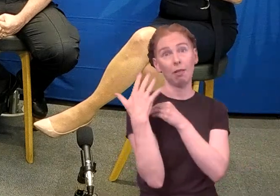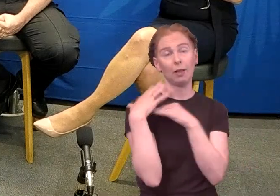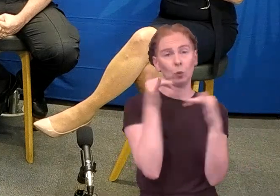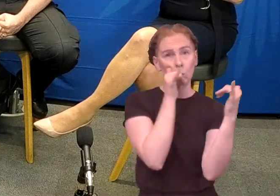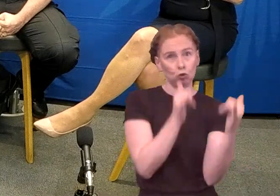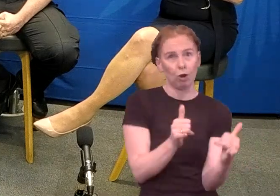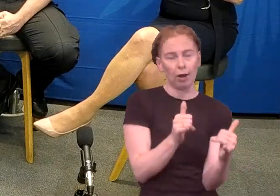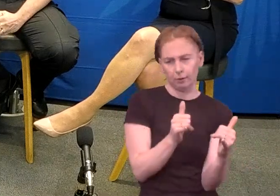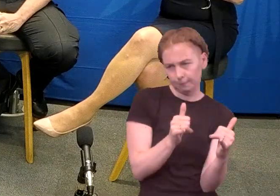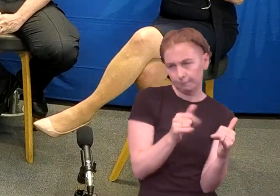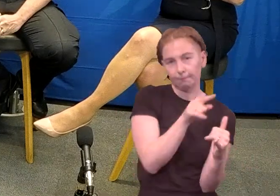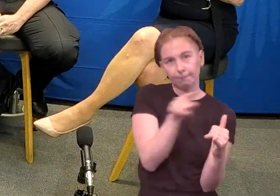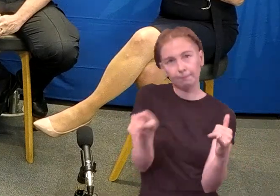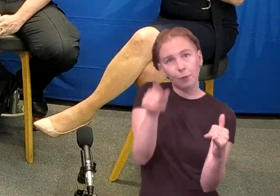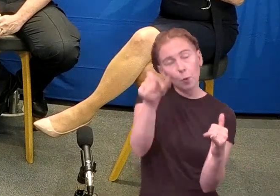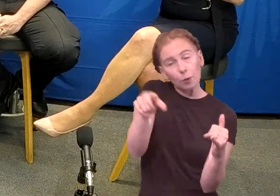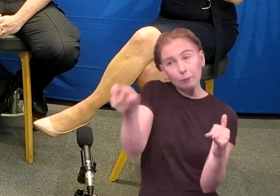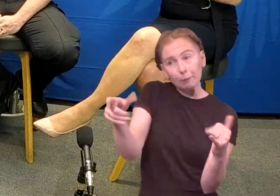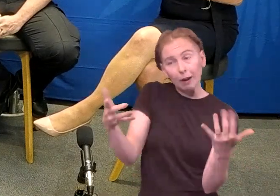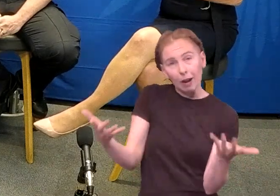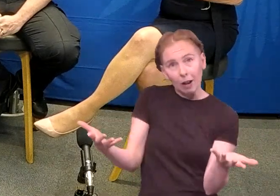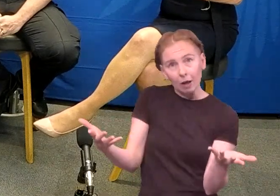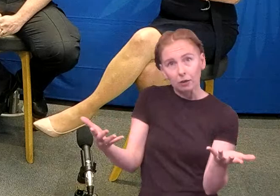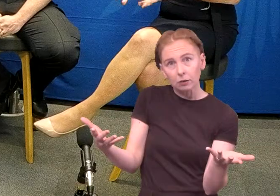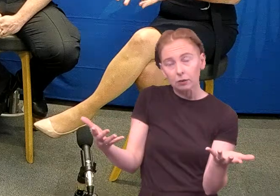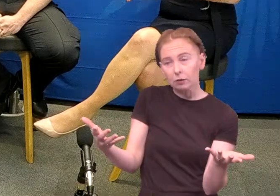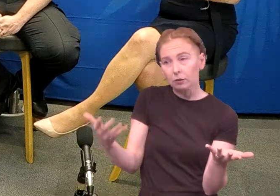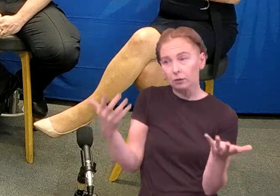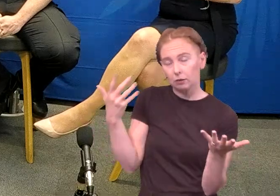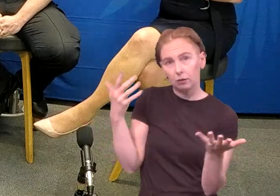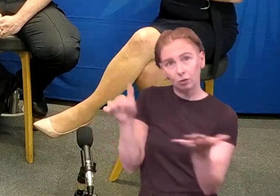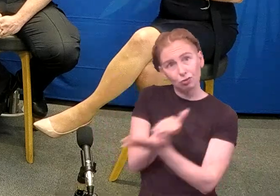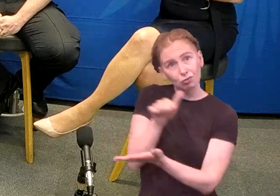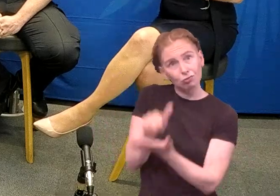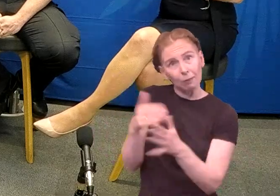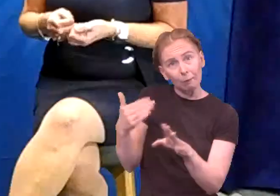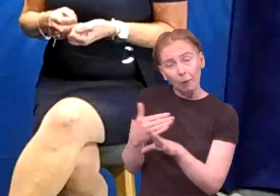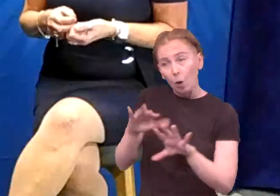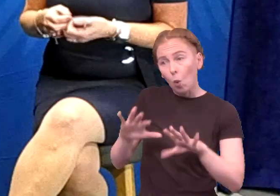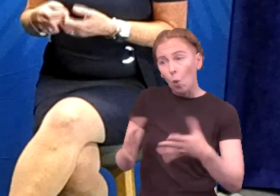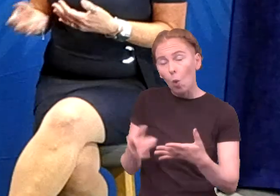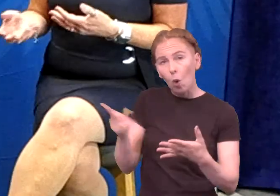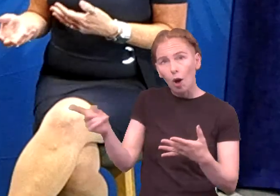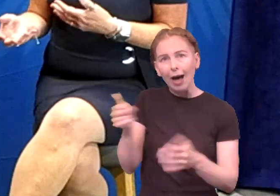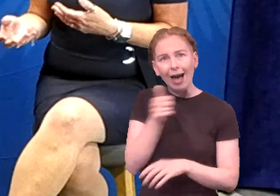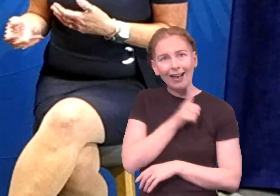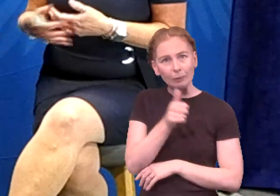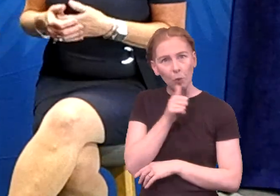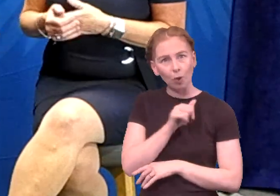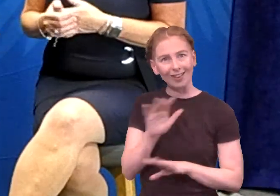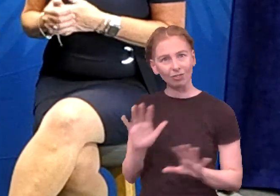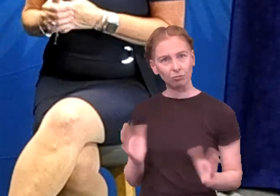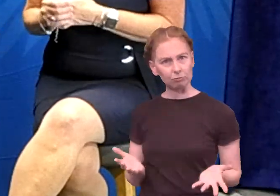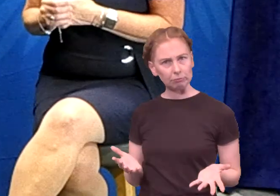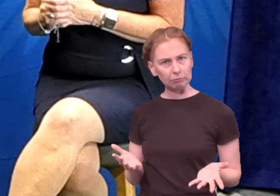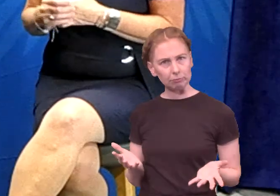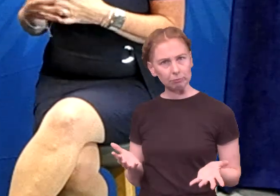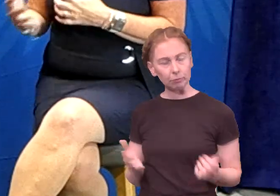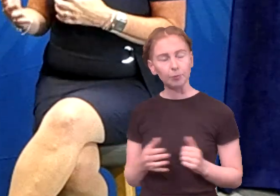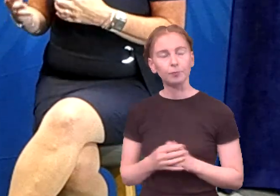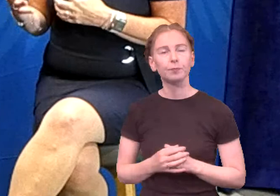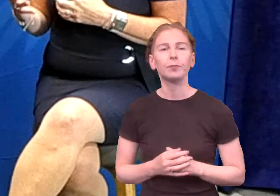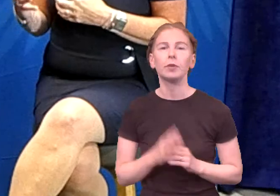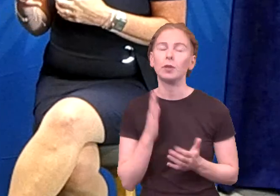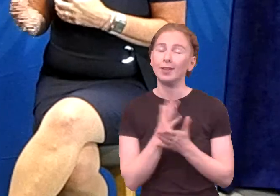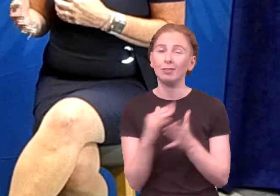to make sure that they're not taking on exploited labour. It's difficult, but